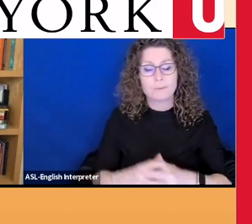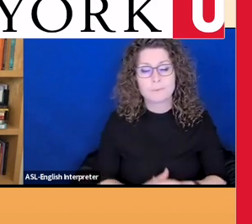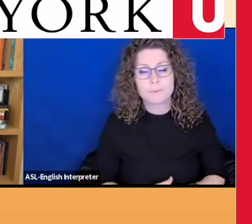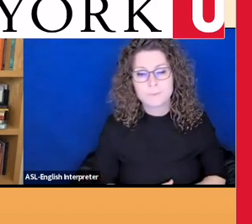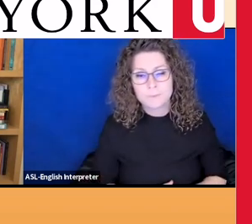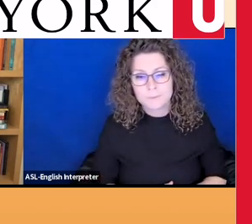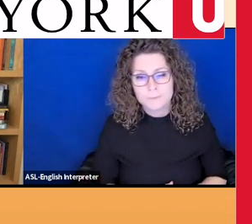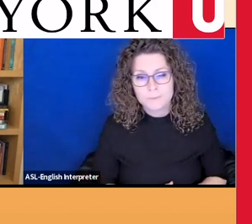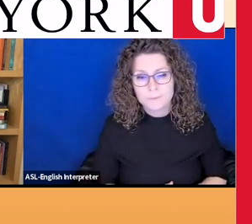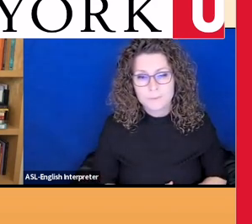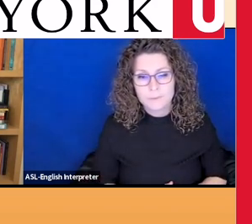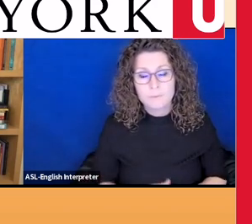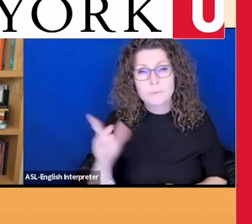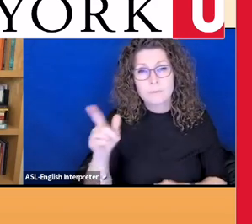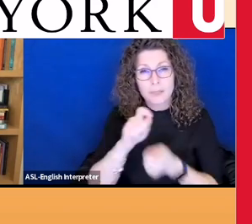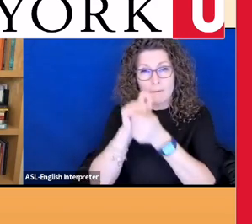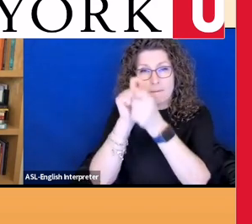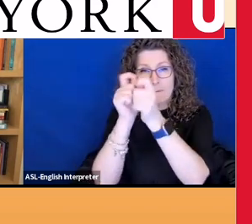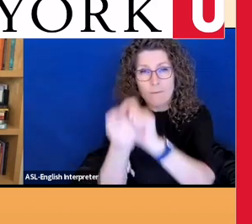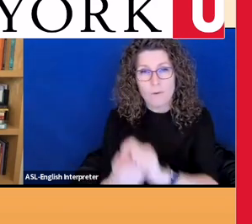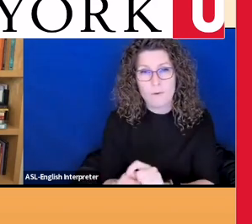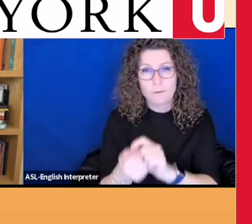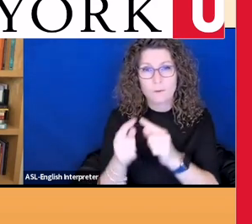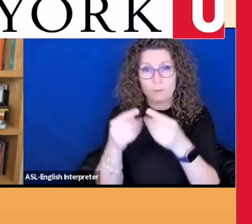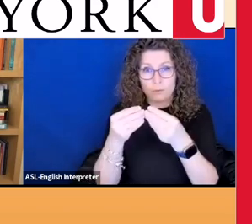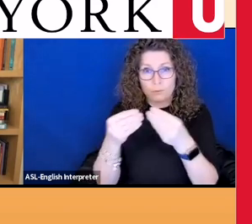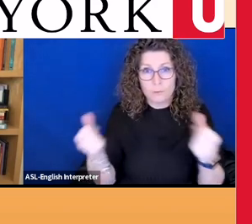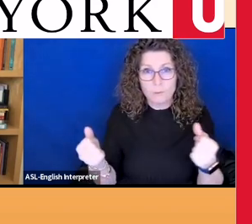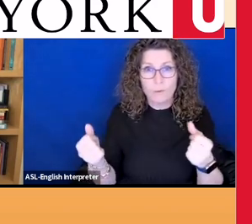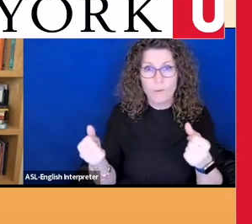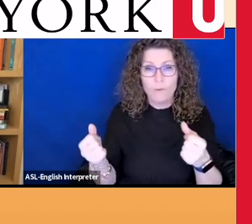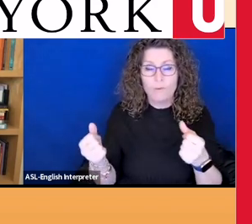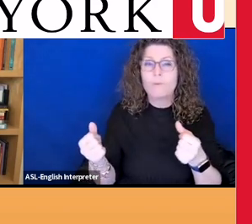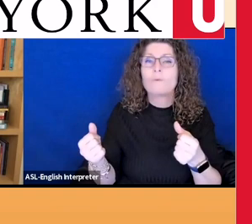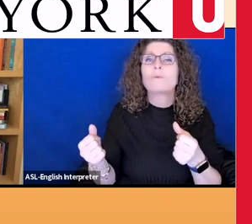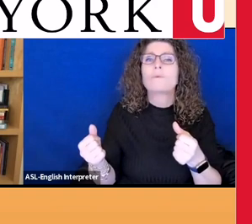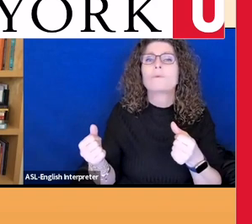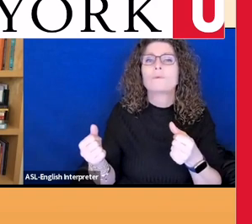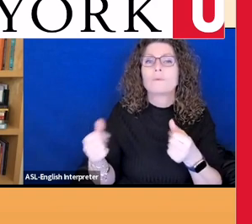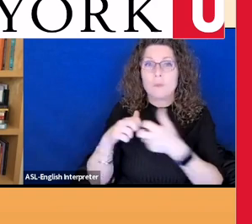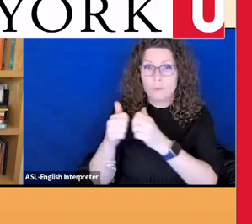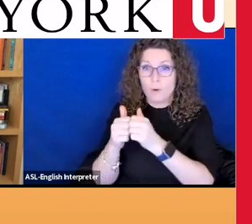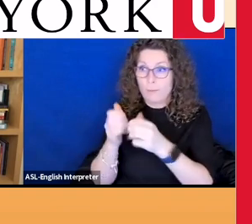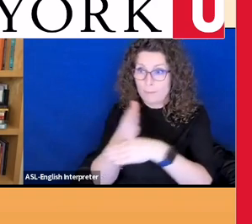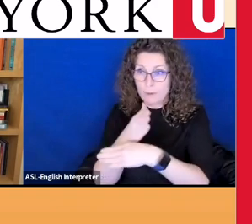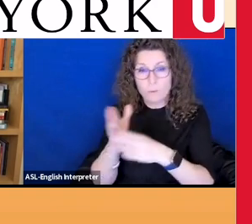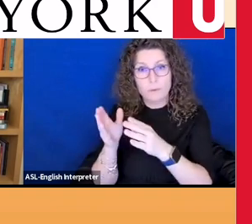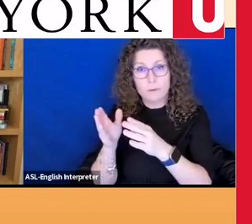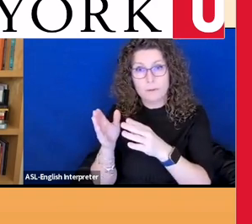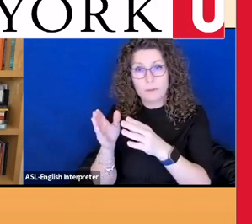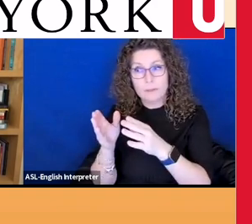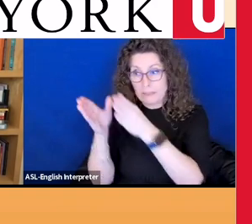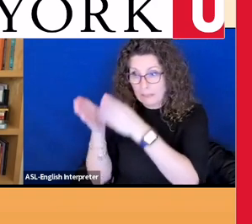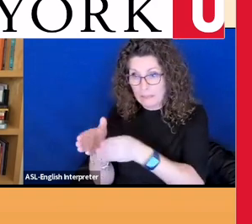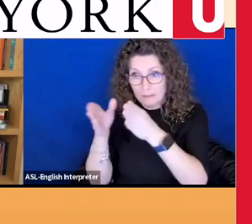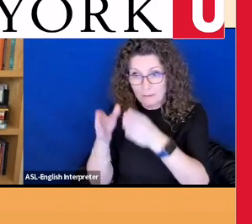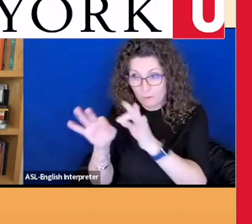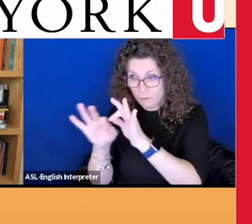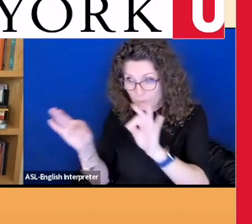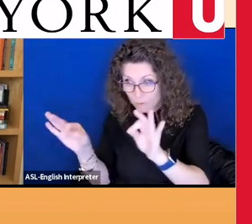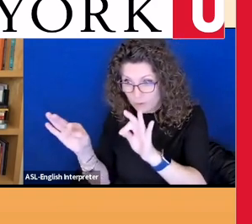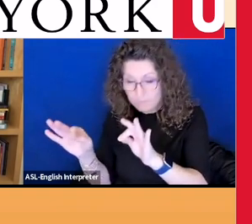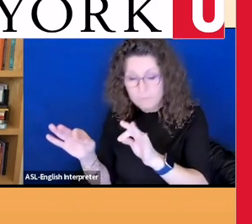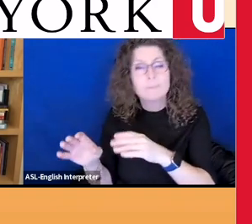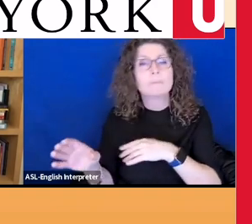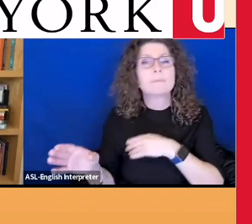It evolved as a way to resolve the tension between individual freedom and the proclaimed egalitarianism of liberal